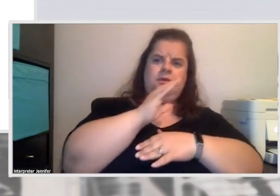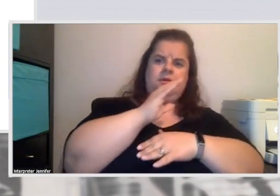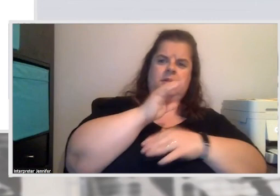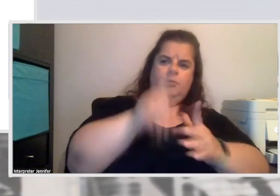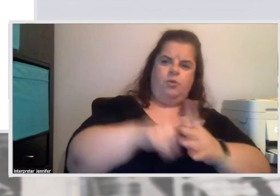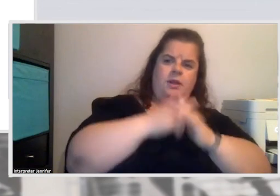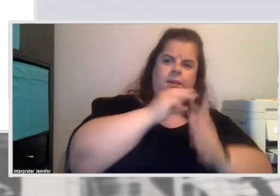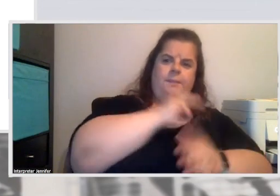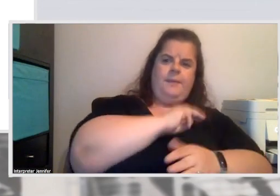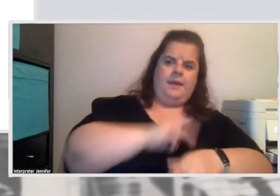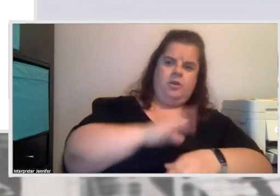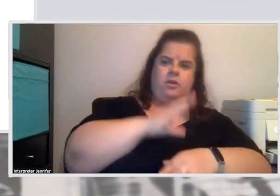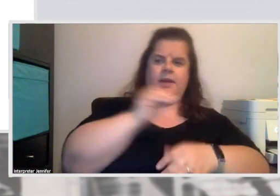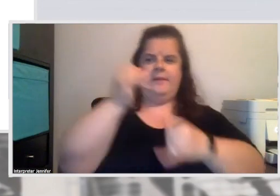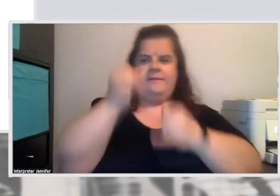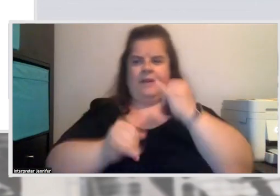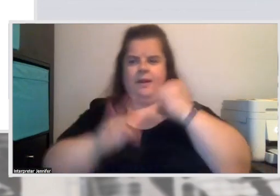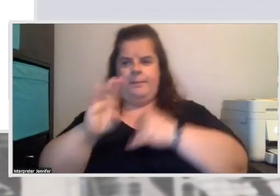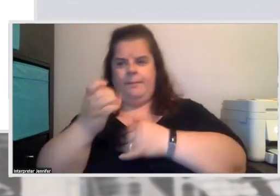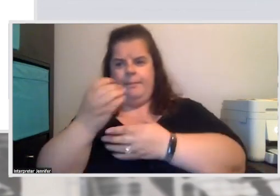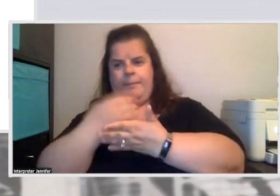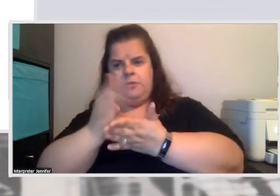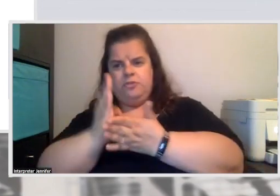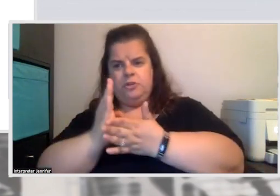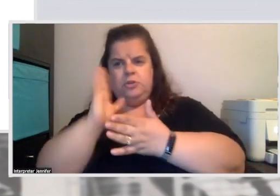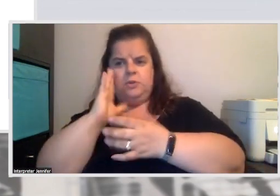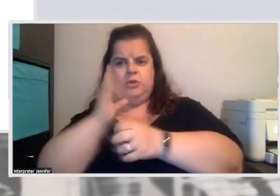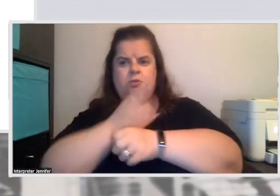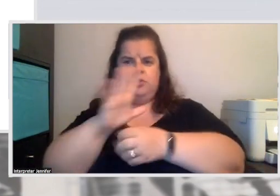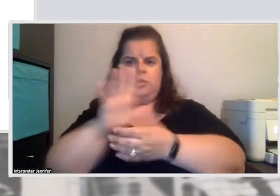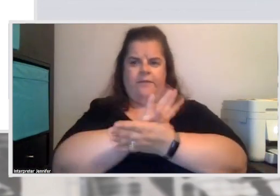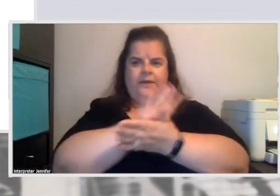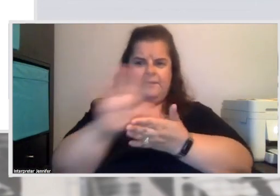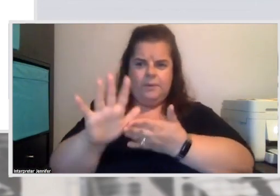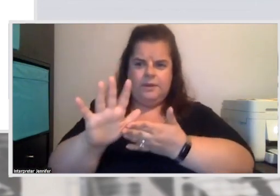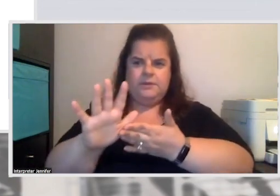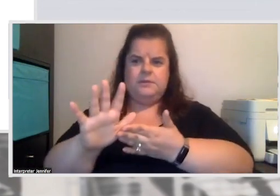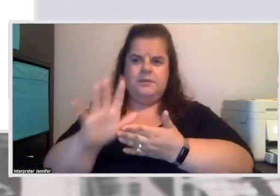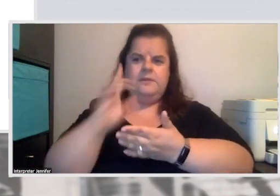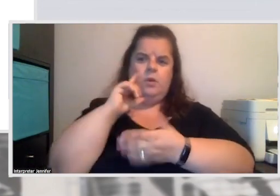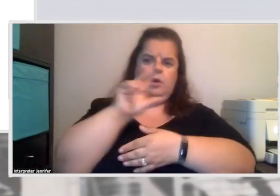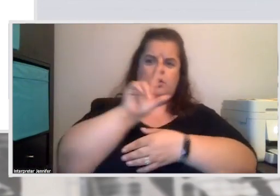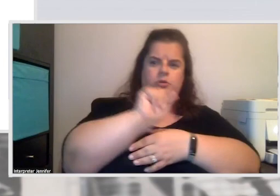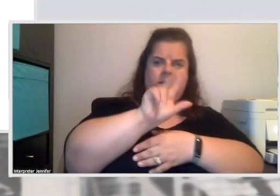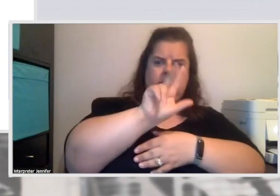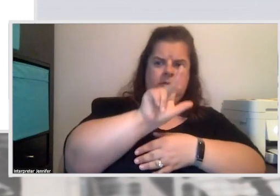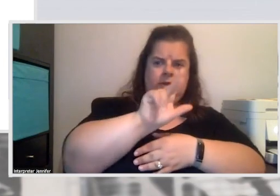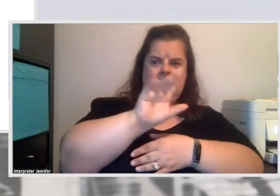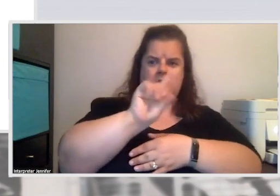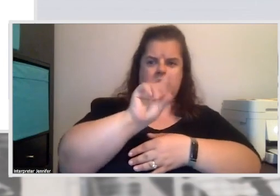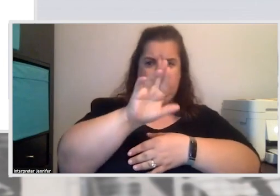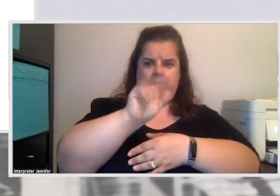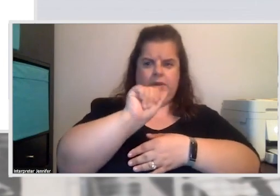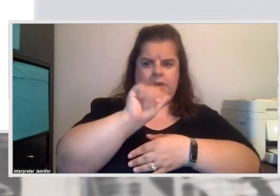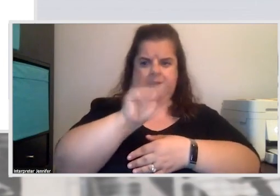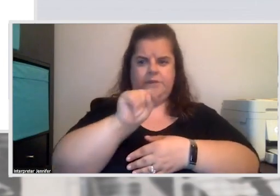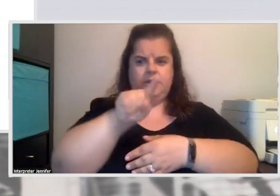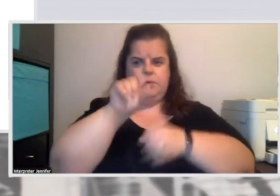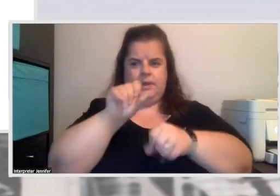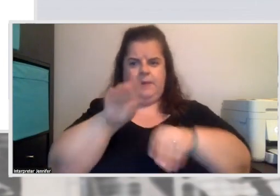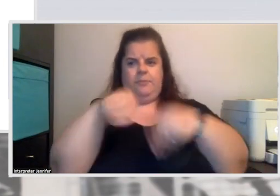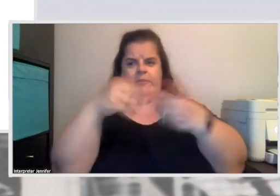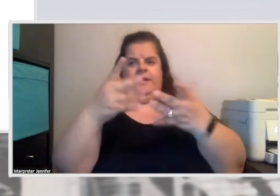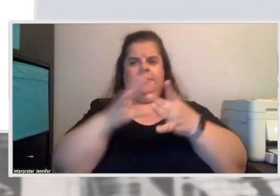the final budget in November. We're going to use those 5 or 6 weeks to put the 2023 draft budget up, and you can all provide comments on that